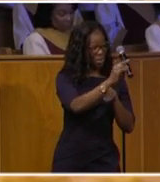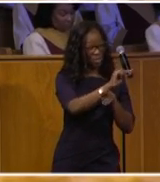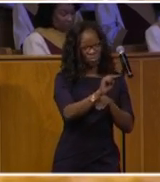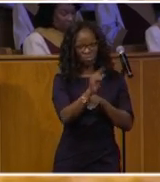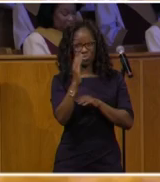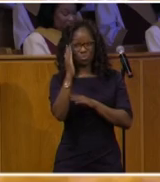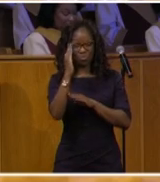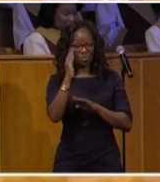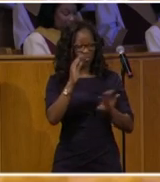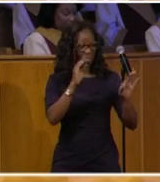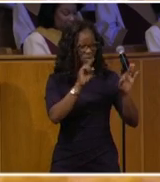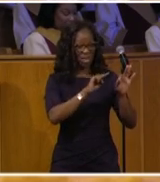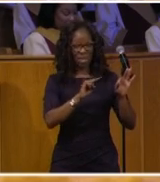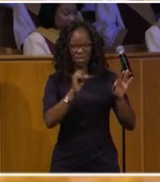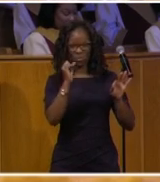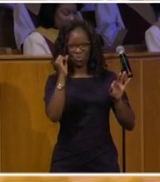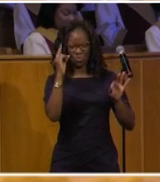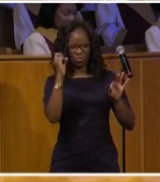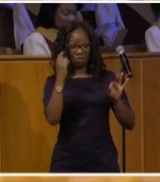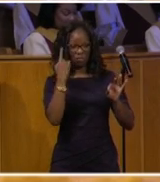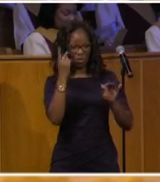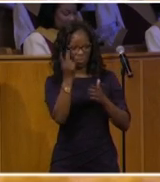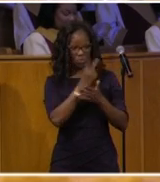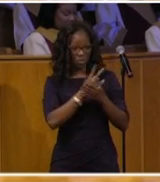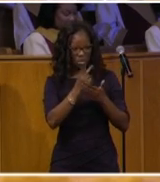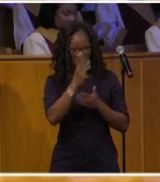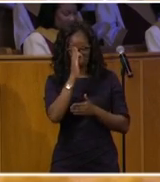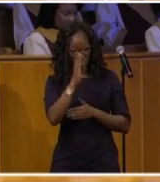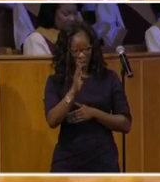in the afternoon for 2 weeks.